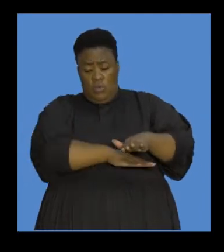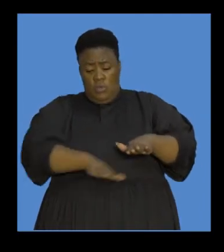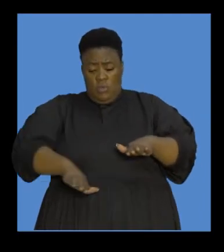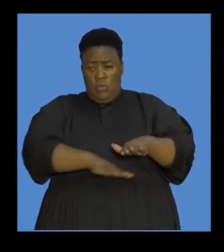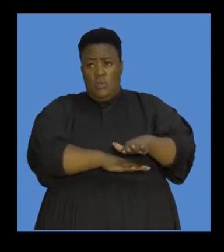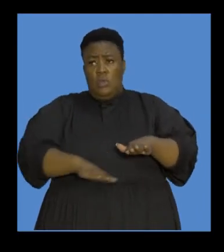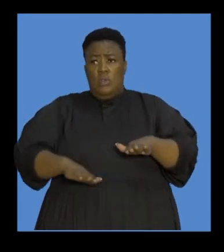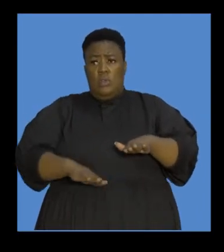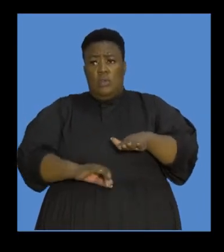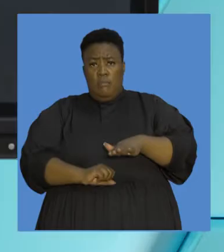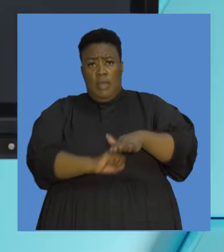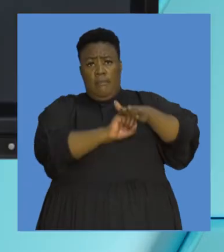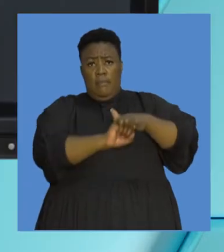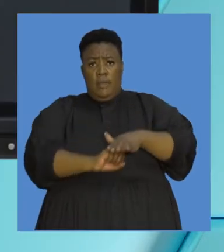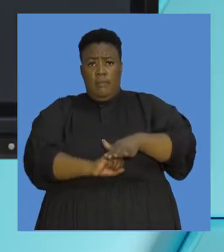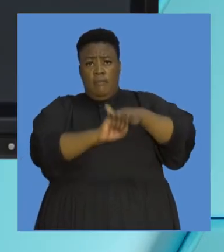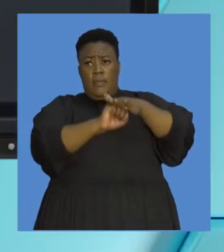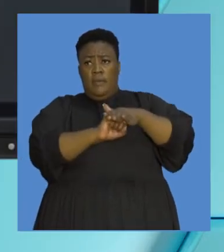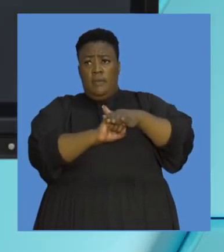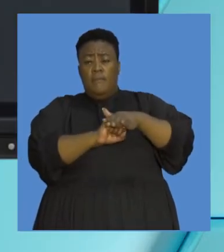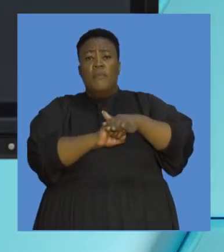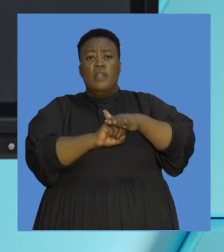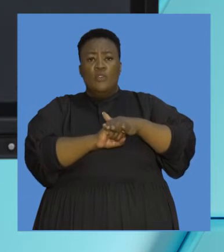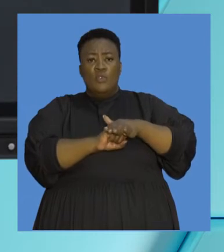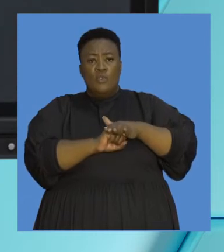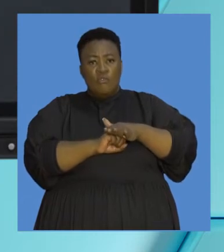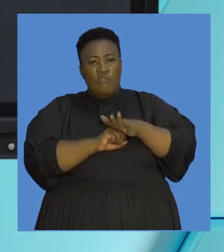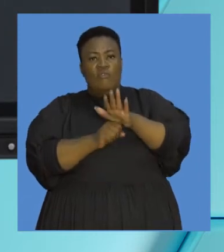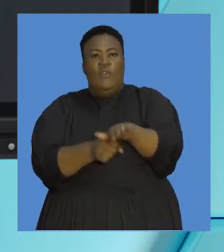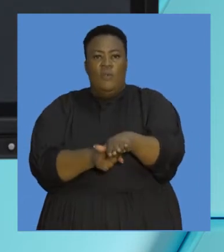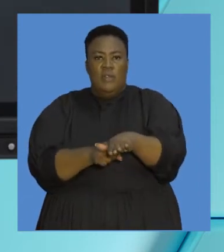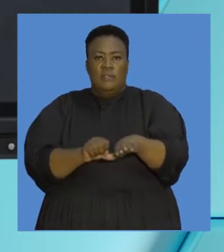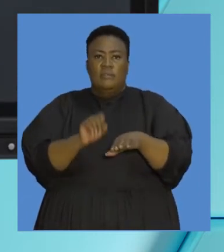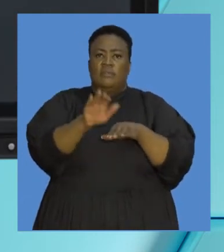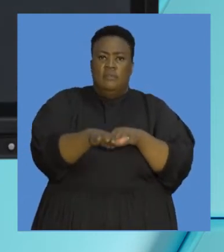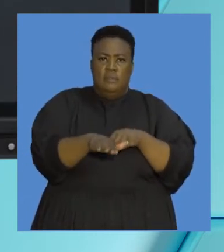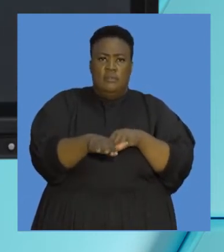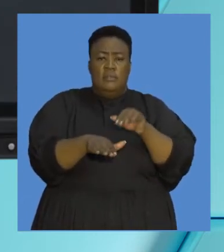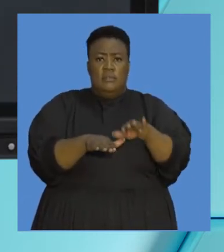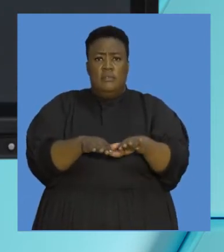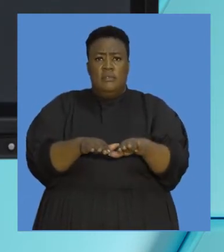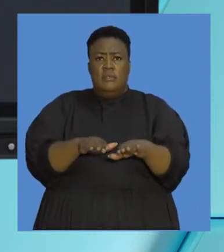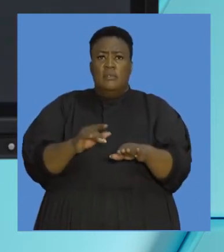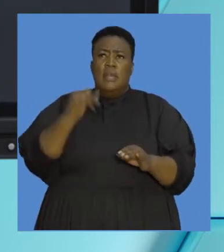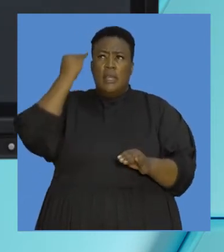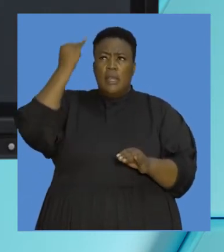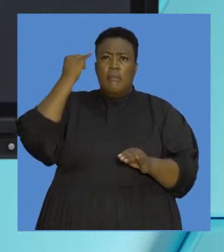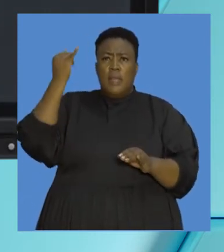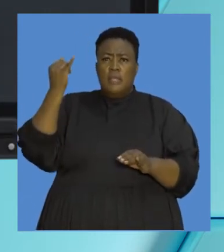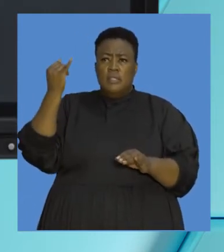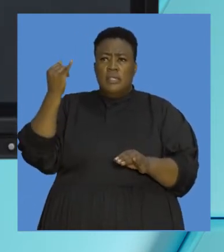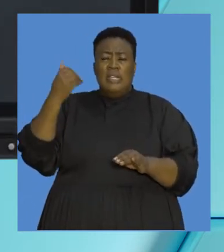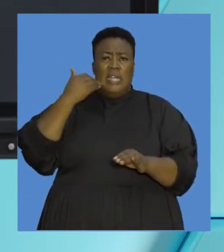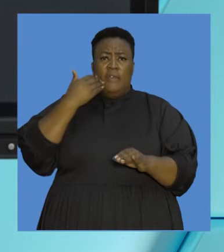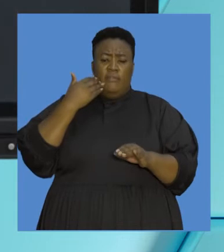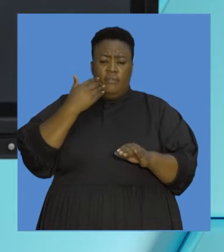down, and because the ground is pushing back at you, it makes you go forward. Could you imagine how we